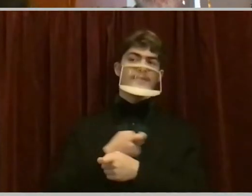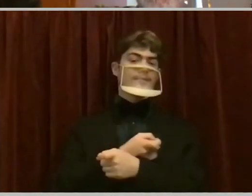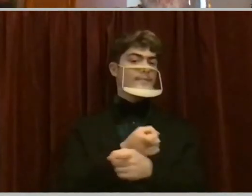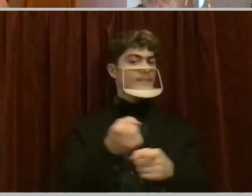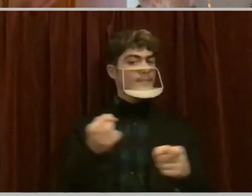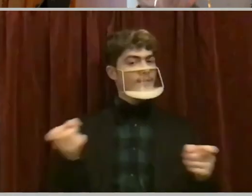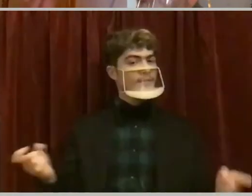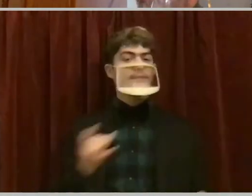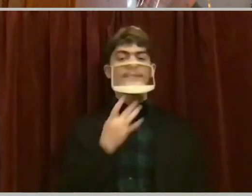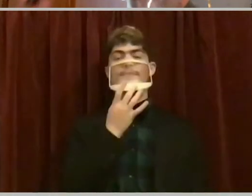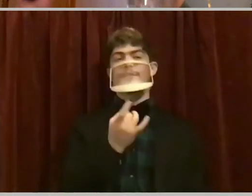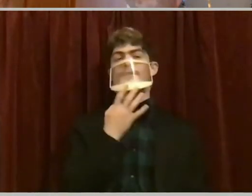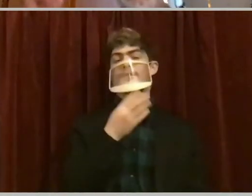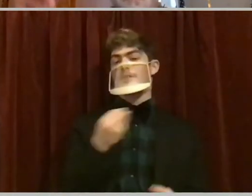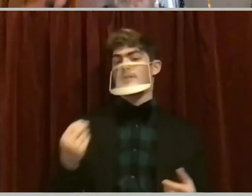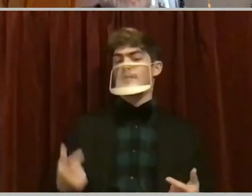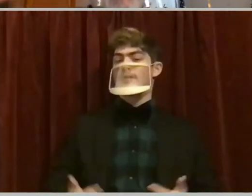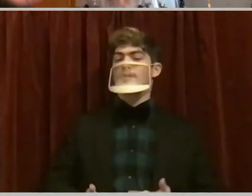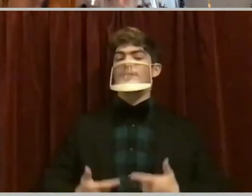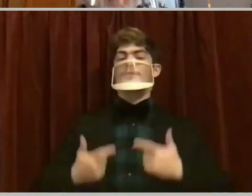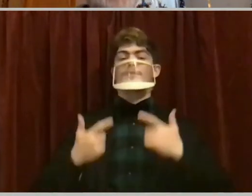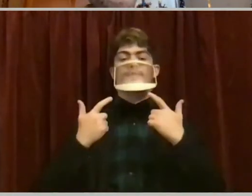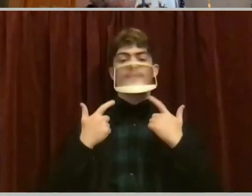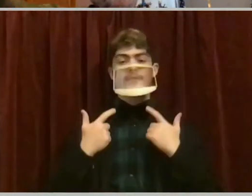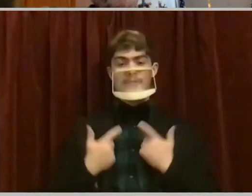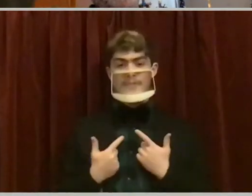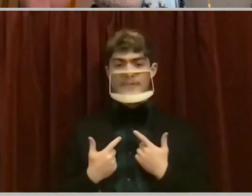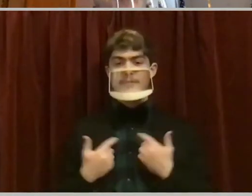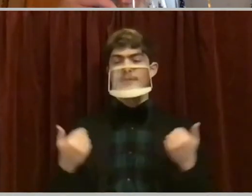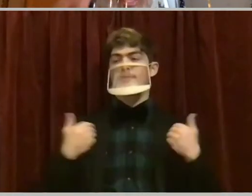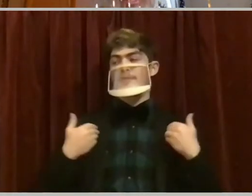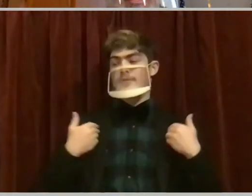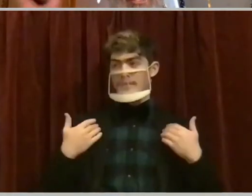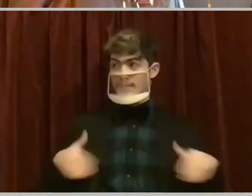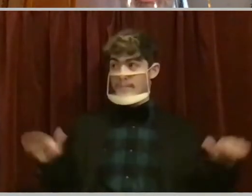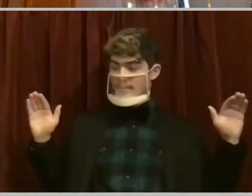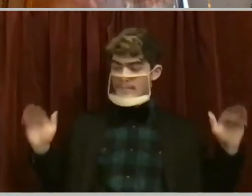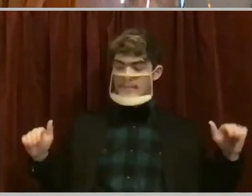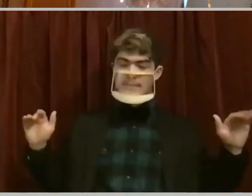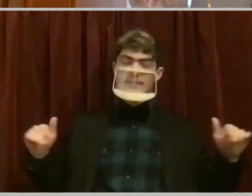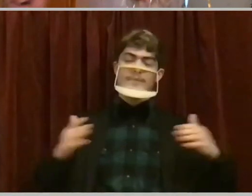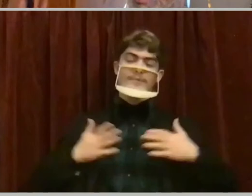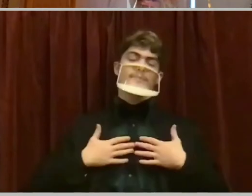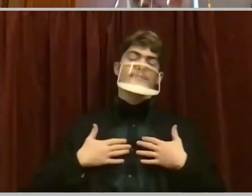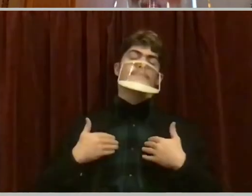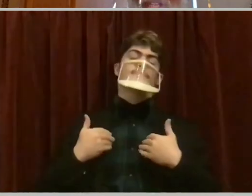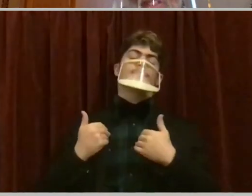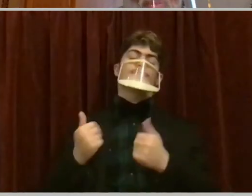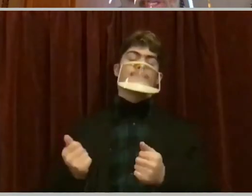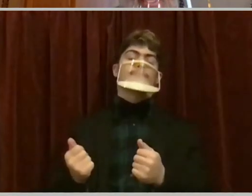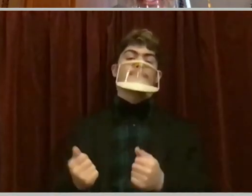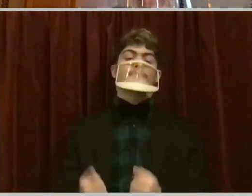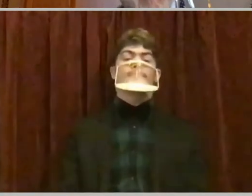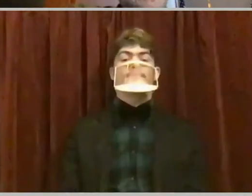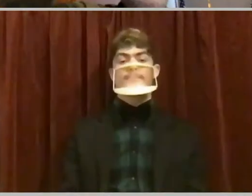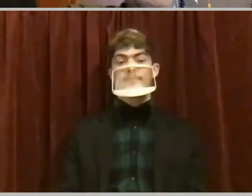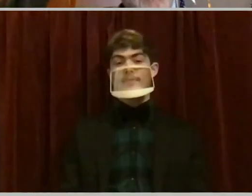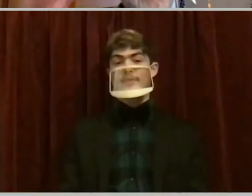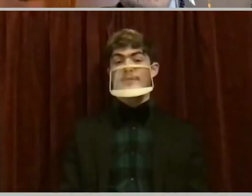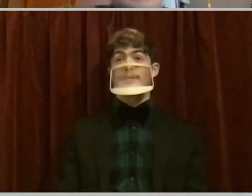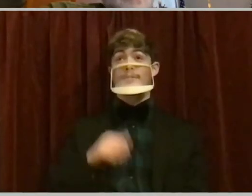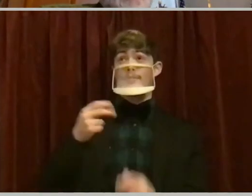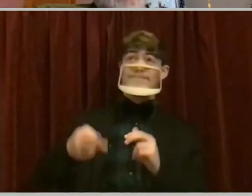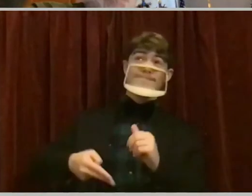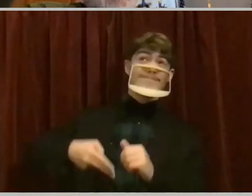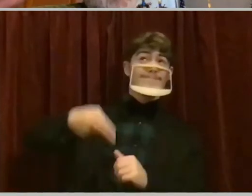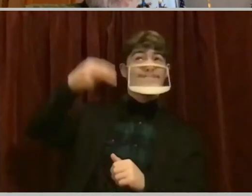and life to all he brings, risen with healing in his wings.